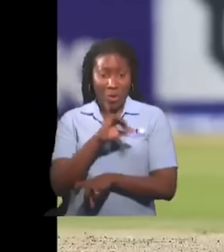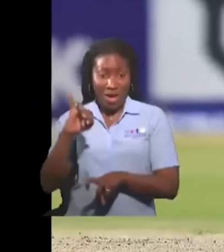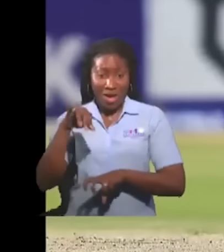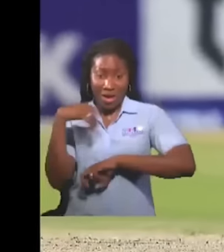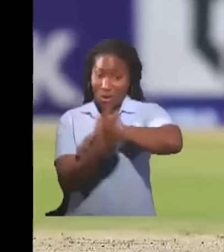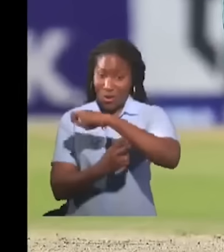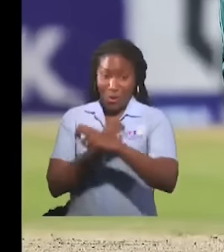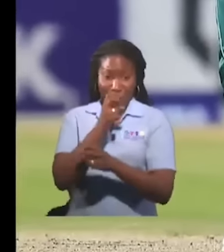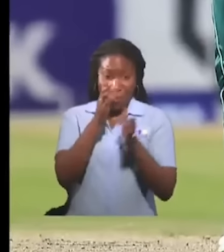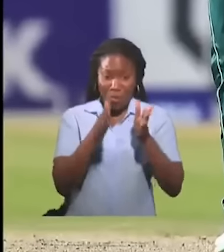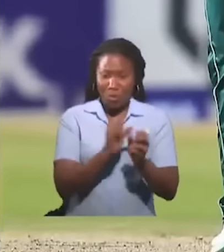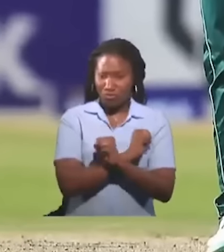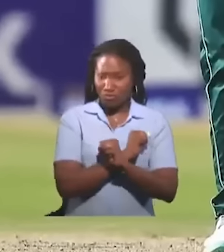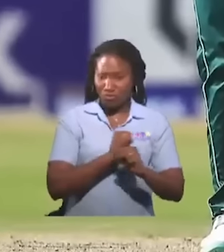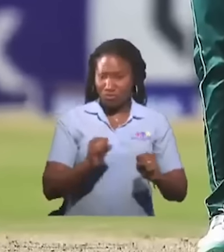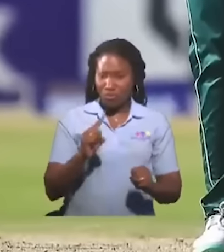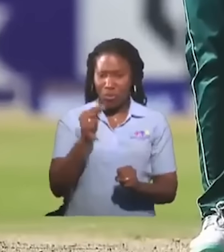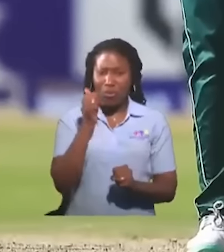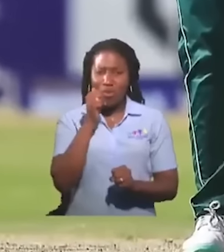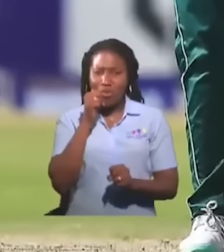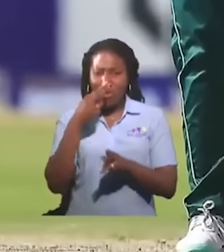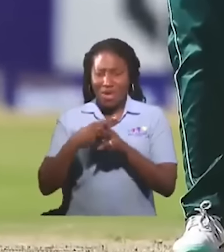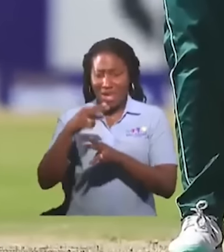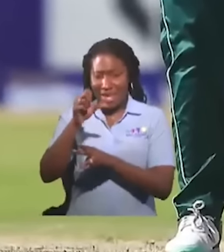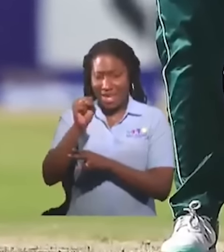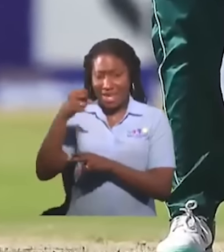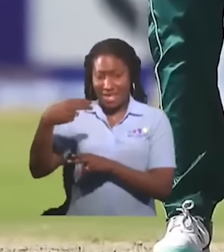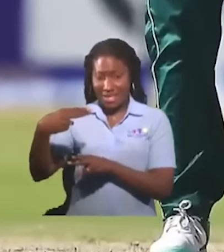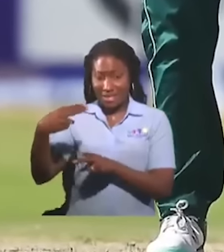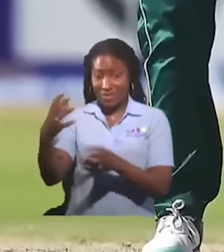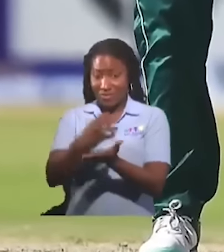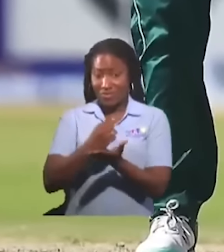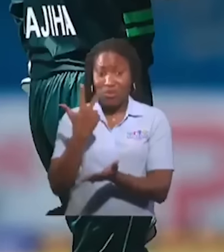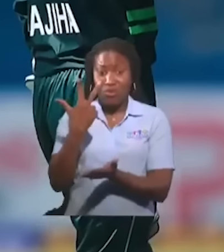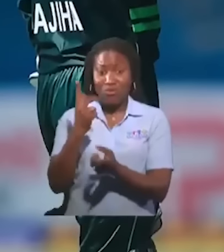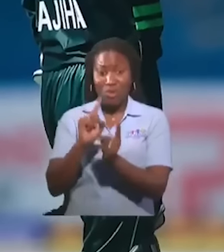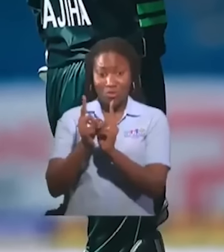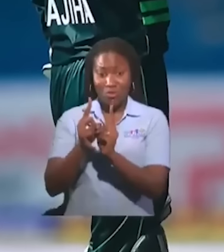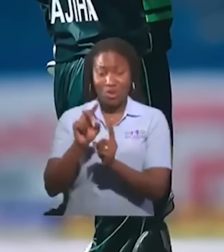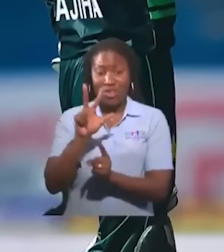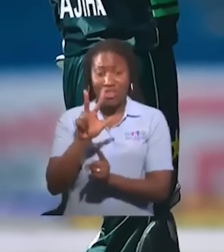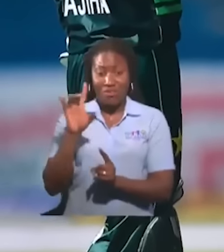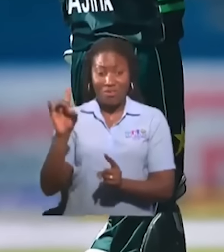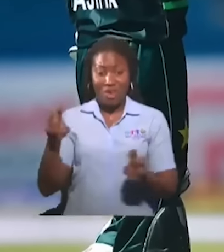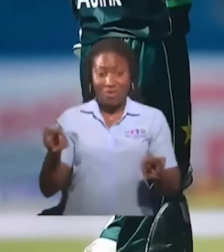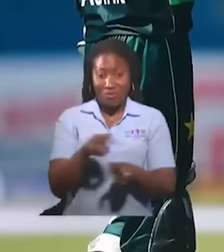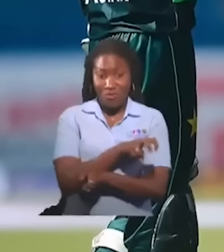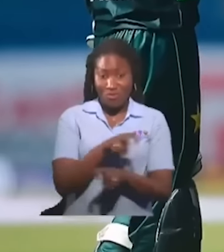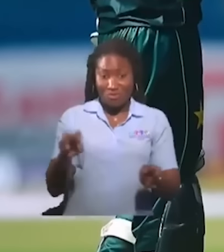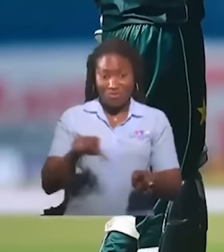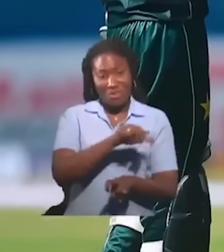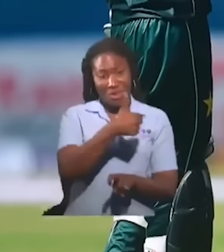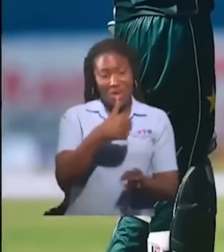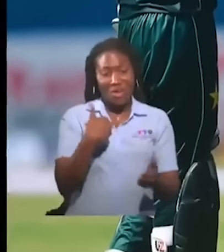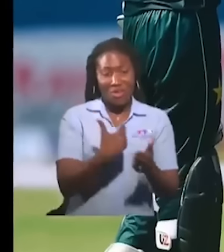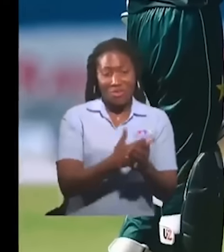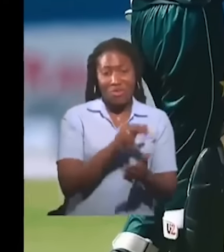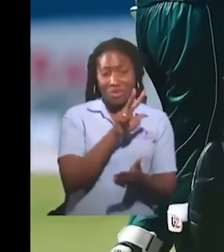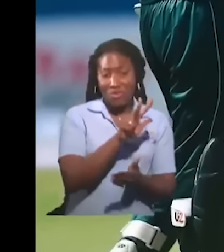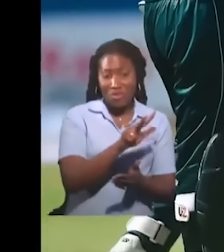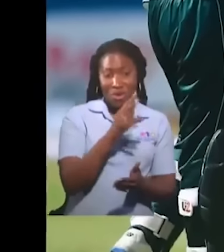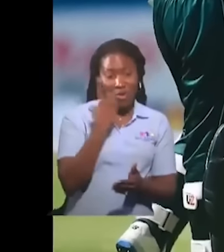an all-round performance with Chanel Henry, the pick of the bowlers, with 3 wickets for 38 runs. Karishma Ramharak took 348